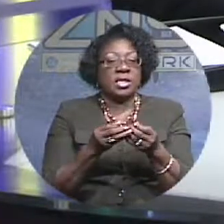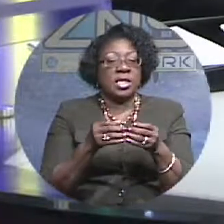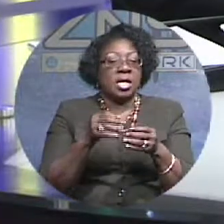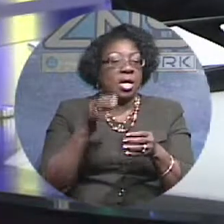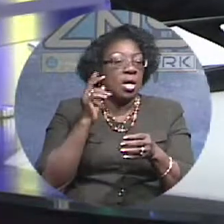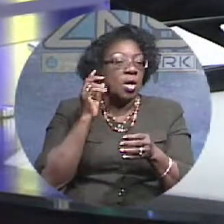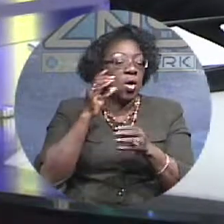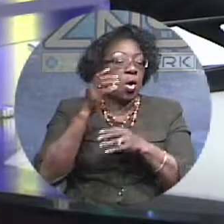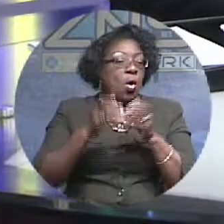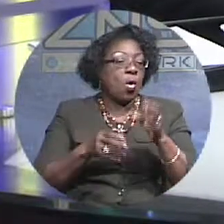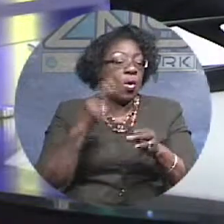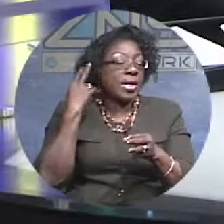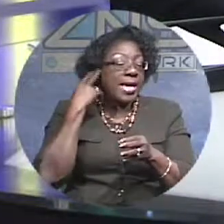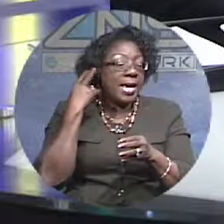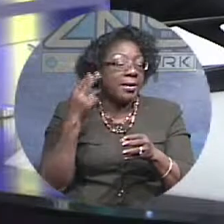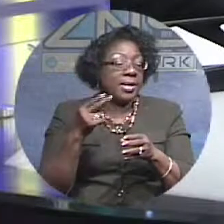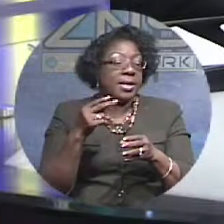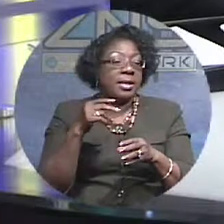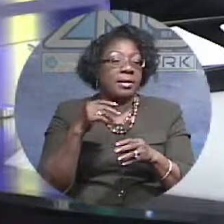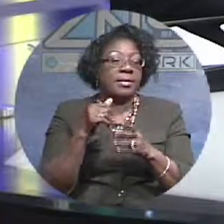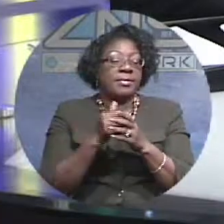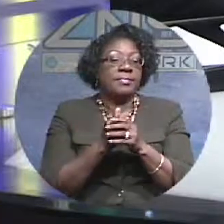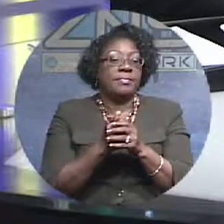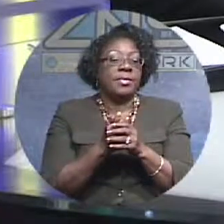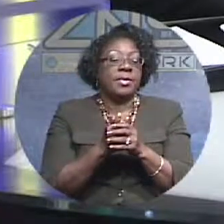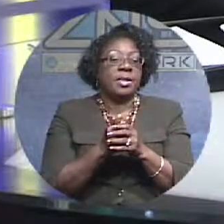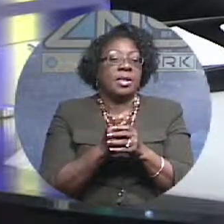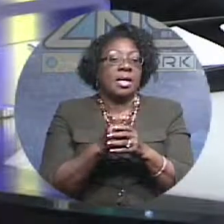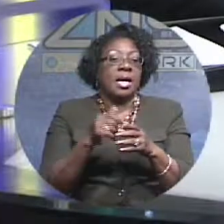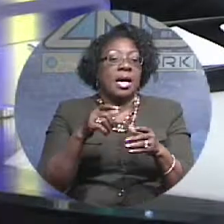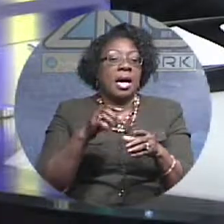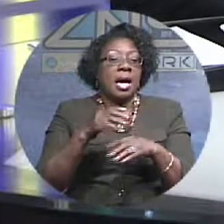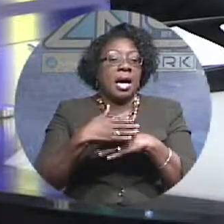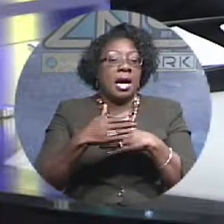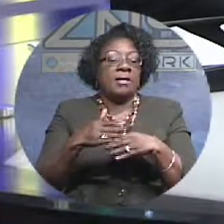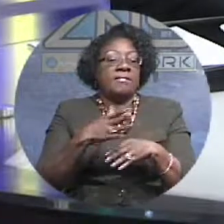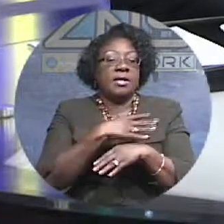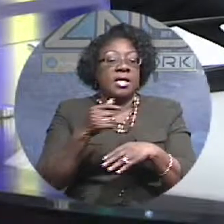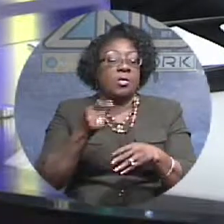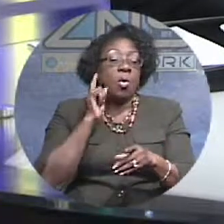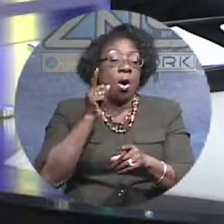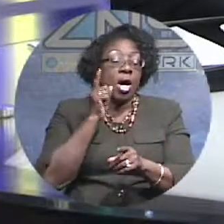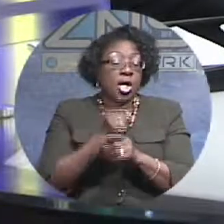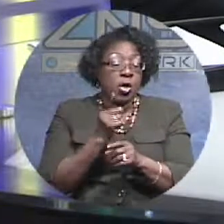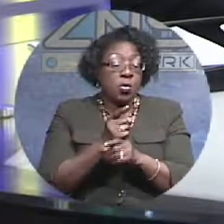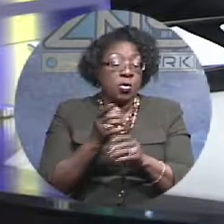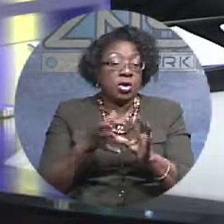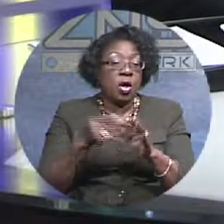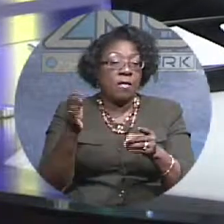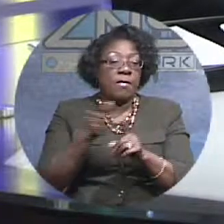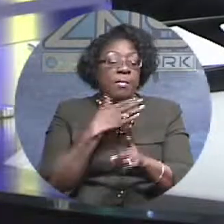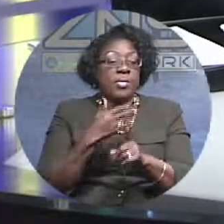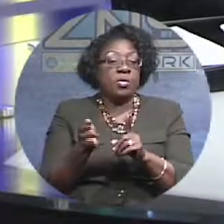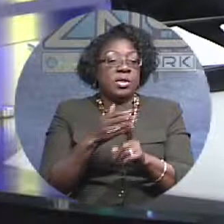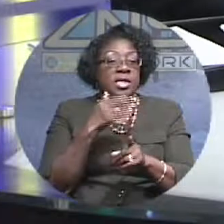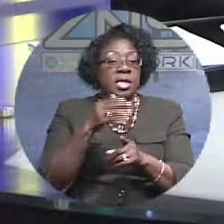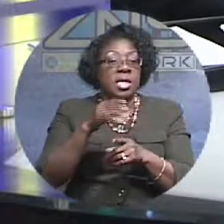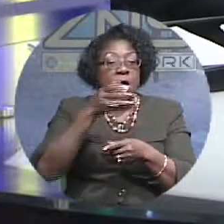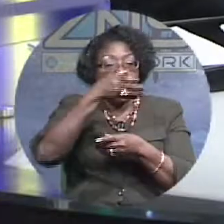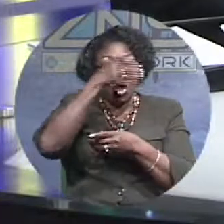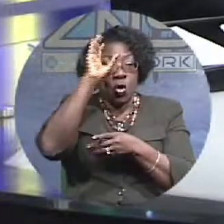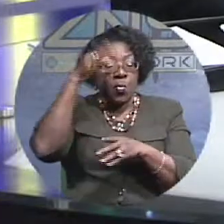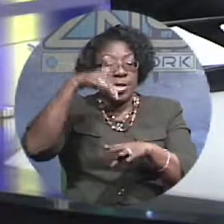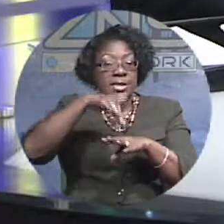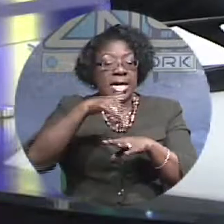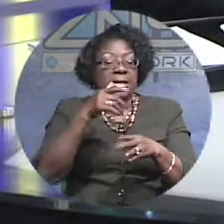abuse at the Carmichael Road Detention Center. Today, LaDon Davis spoke to Defense Force Commodore Roderick Bowe, who offered guarded comments about the case